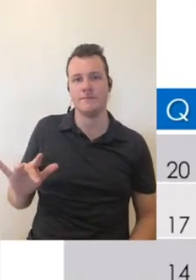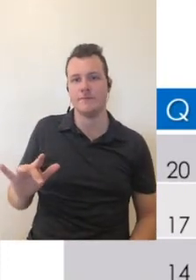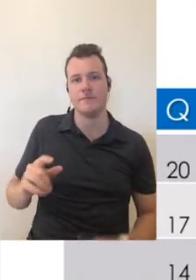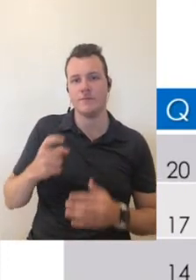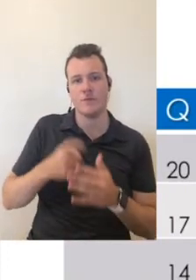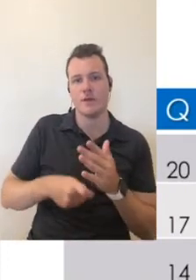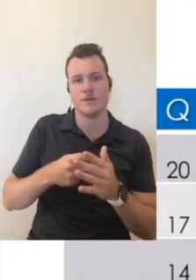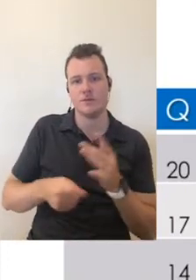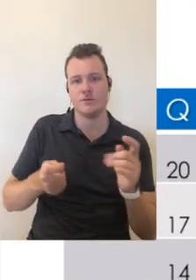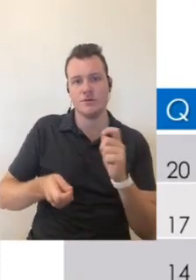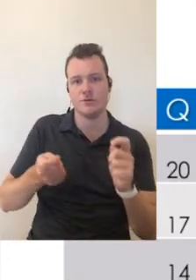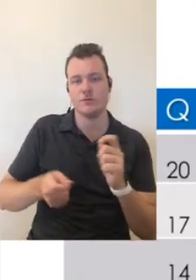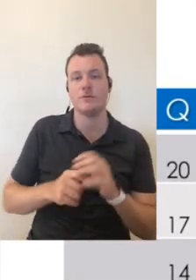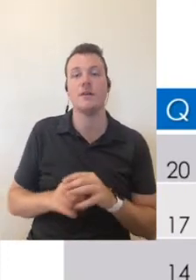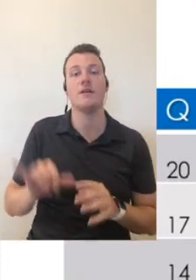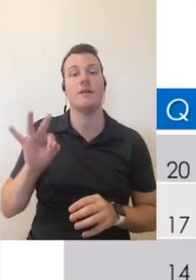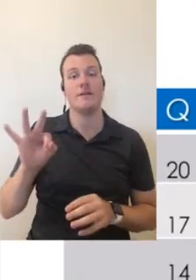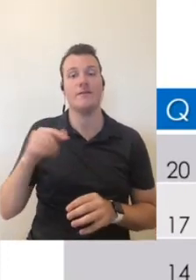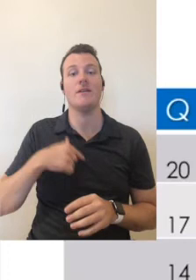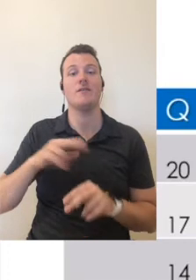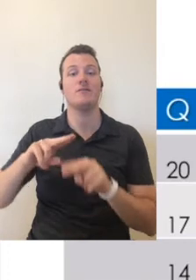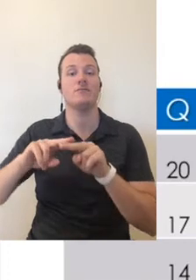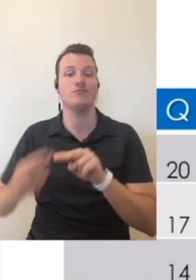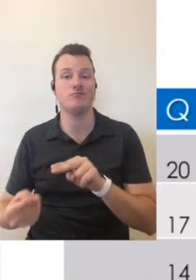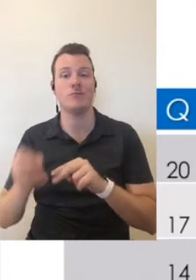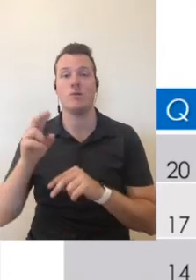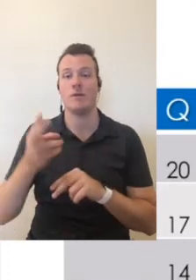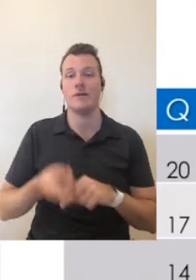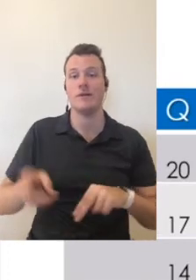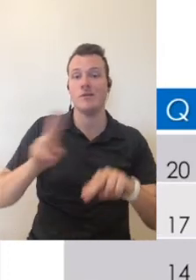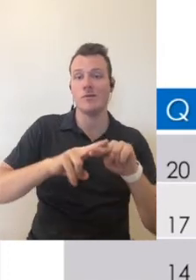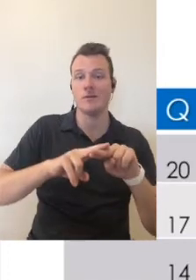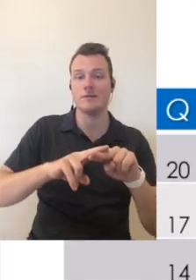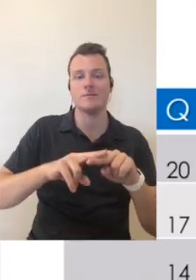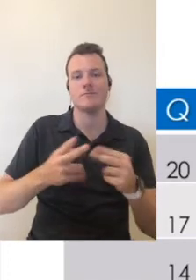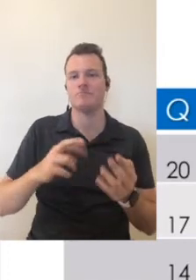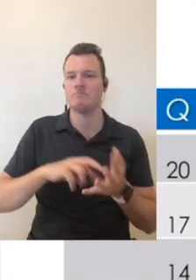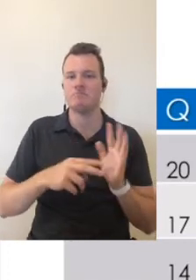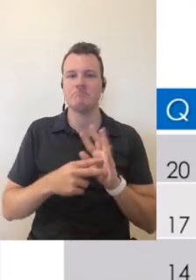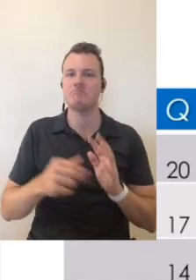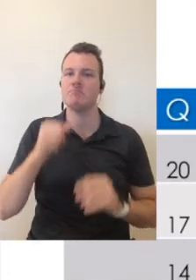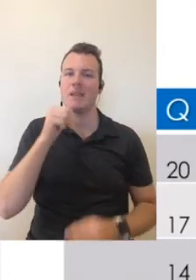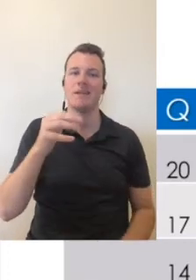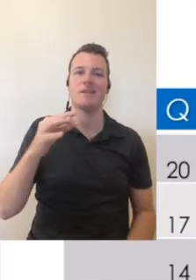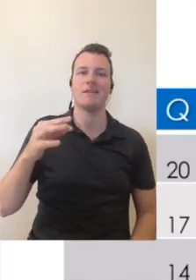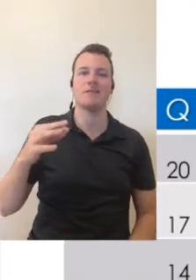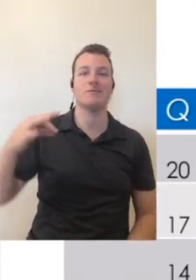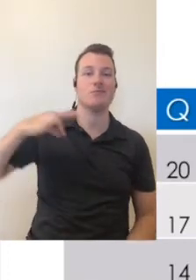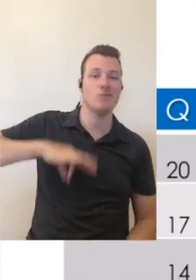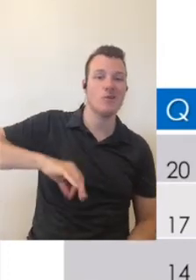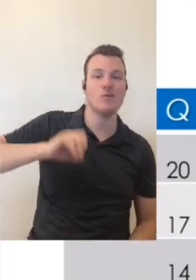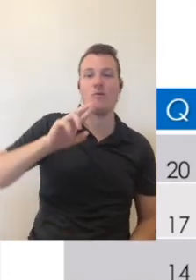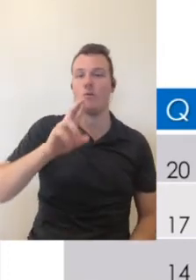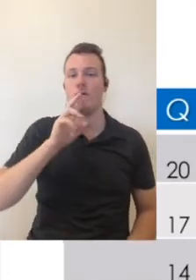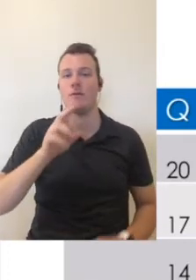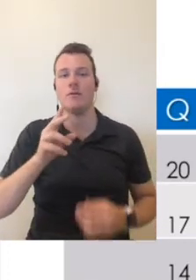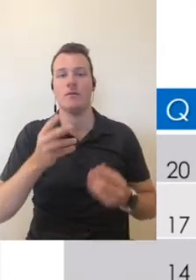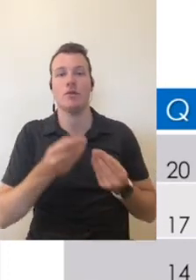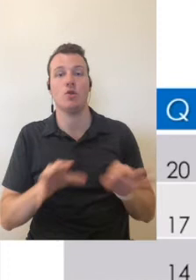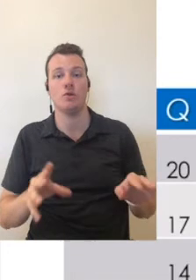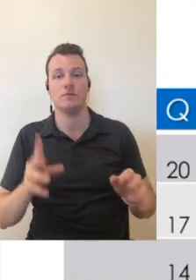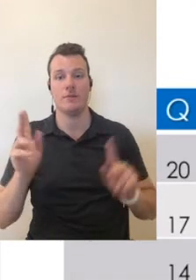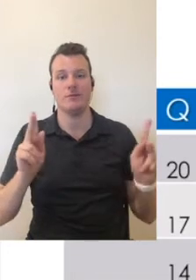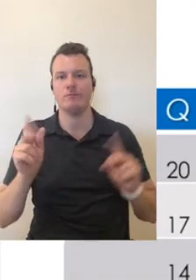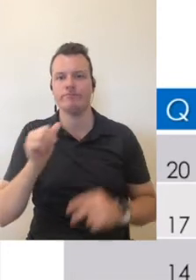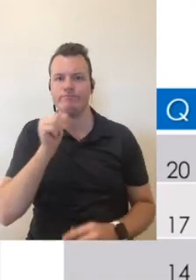insensitive. So if I reduce the price or I increase the price, I'm neither going to gain nor really lose anybody.